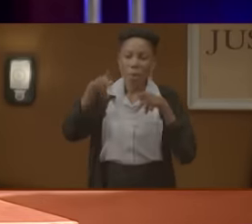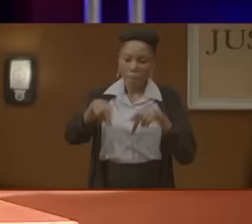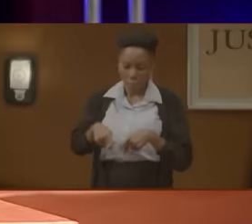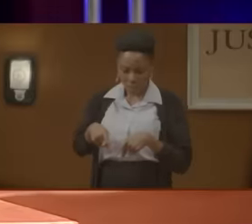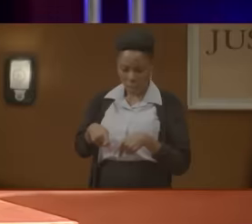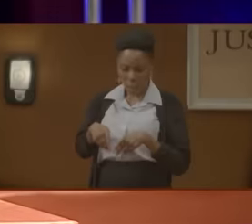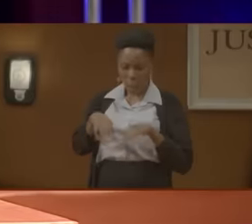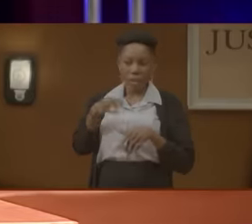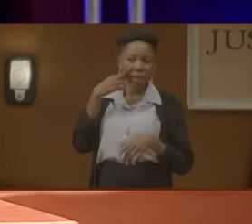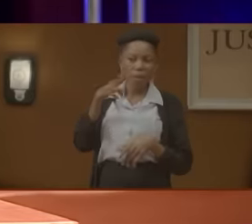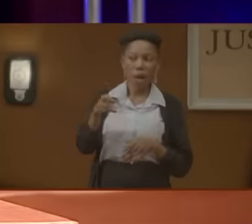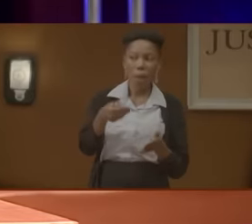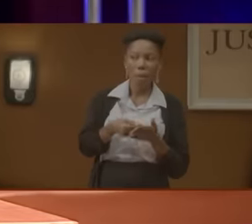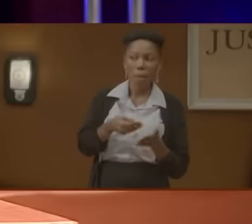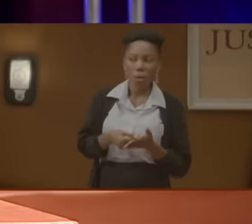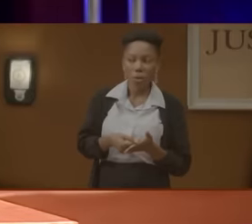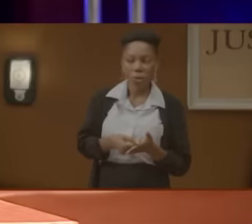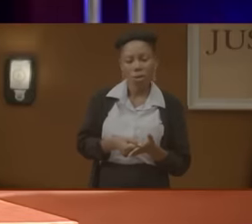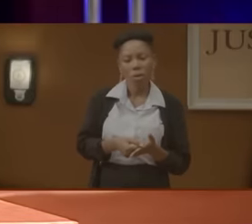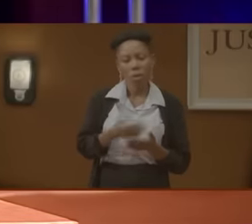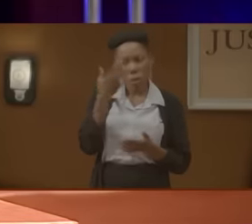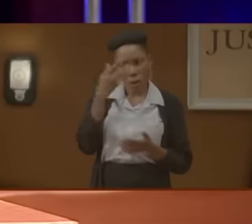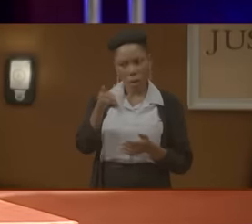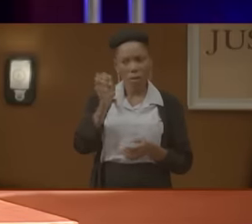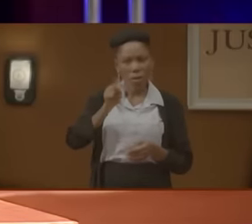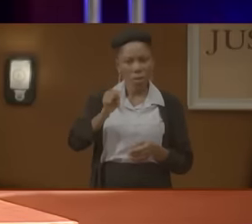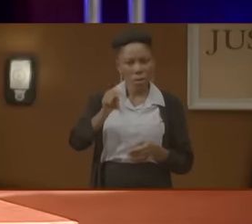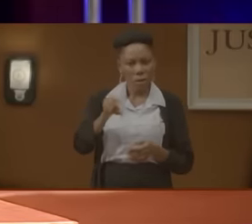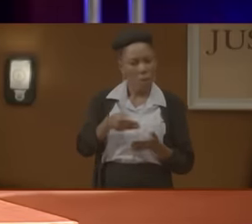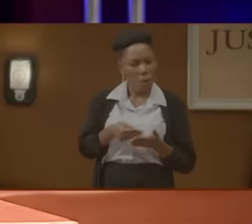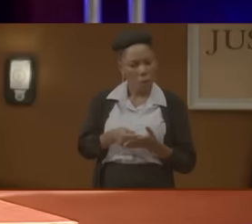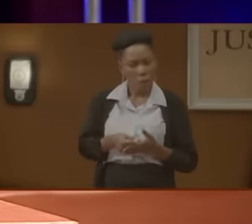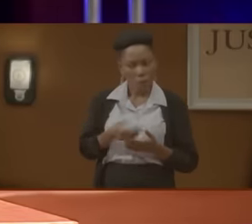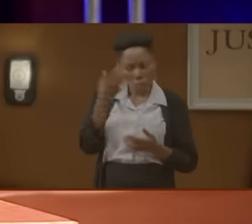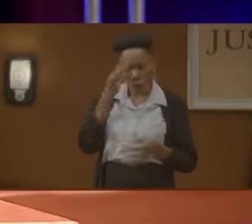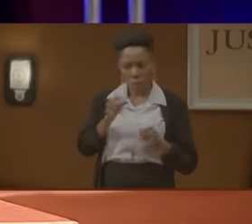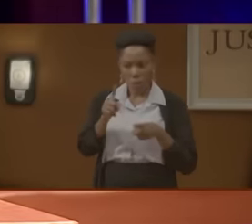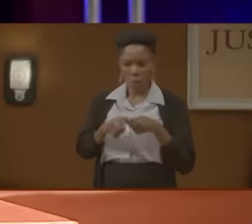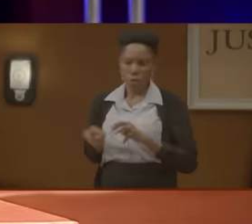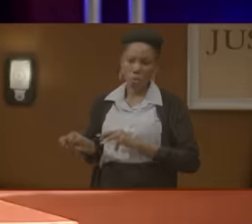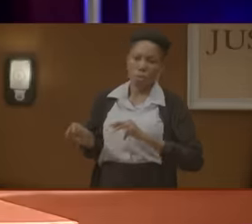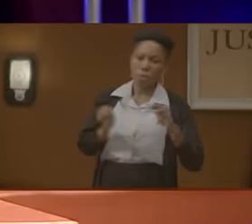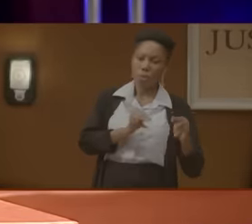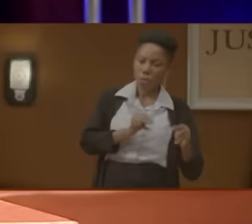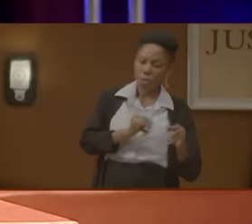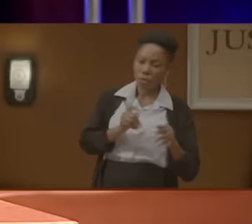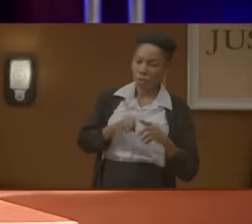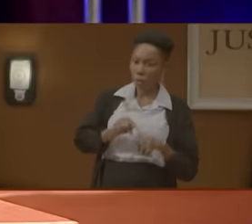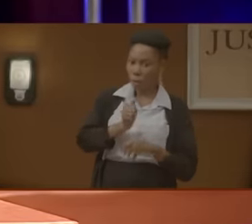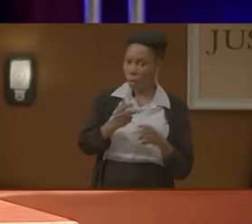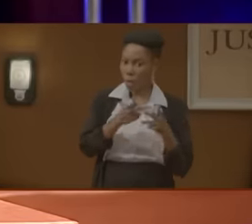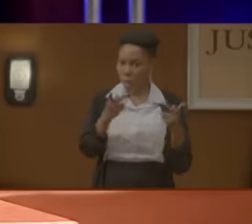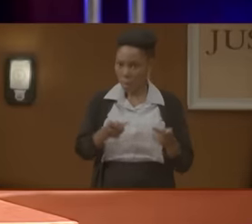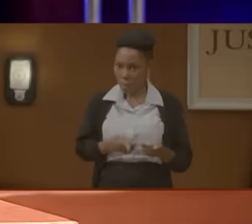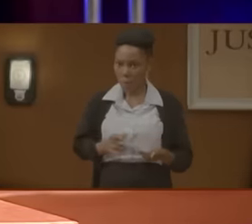open another shop because she wanted another place. I said, give me time. I'm a salary earner. If you're relocating to another shop, I need time to put myself